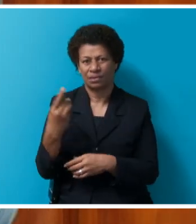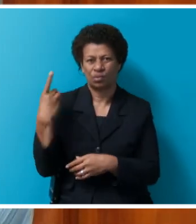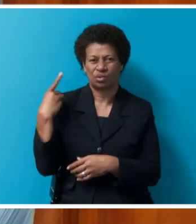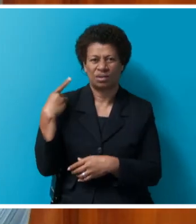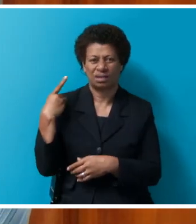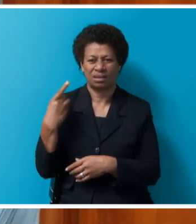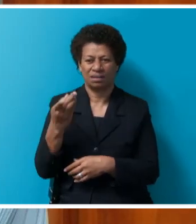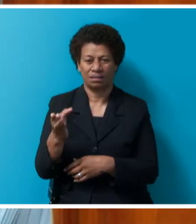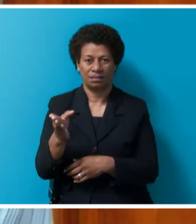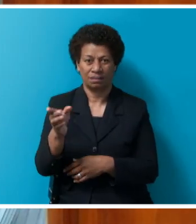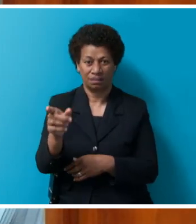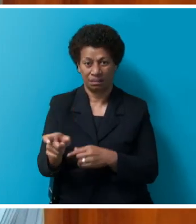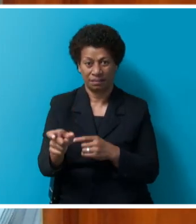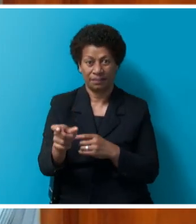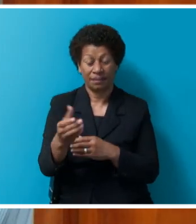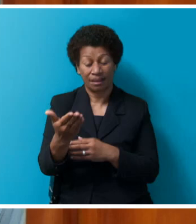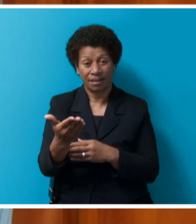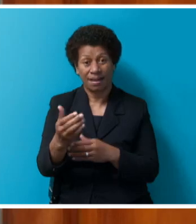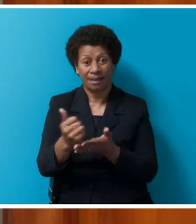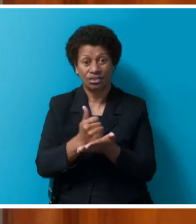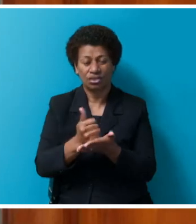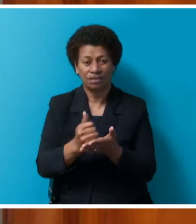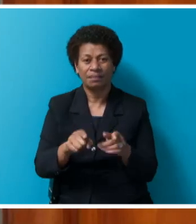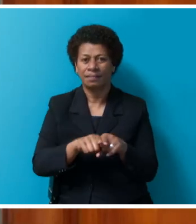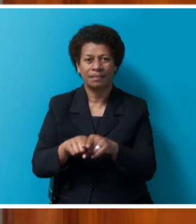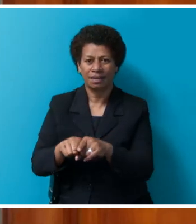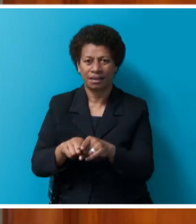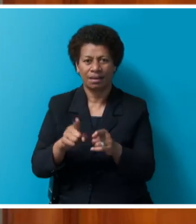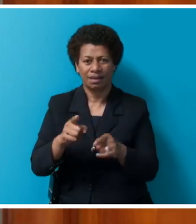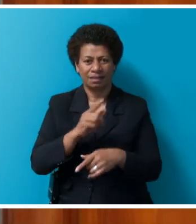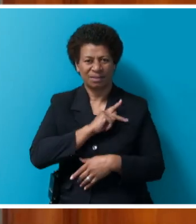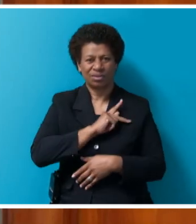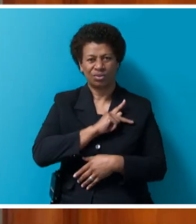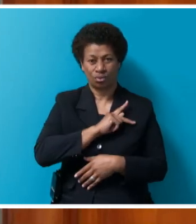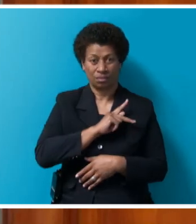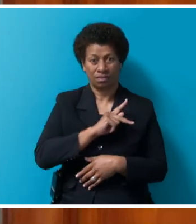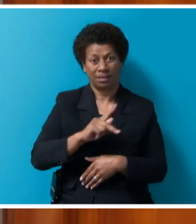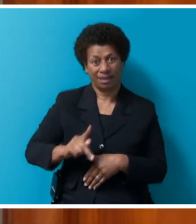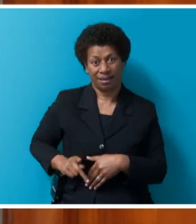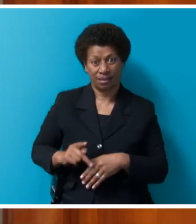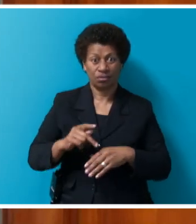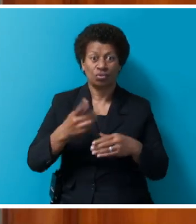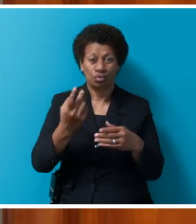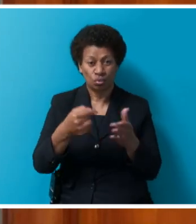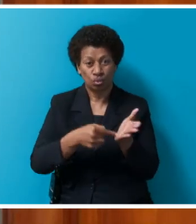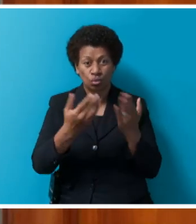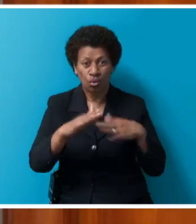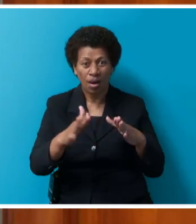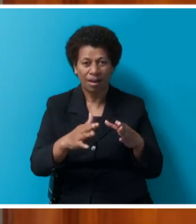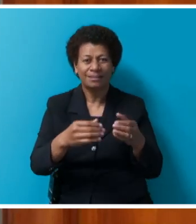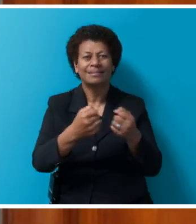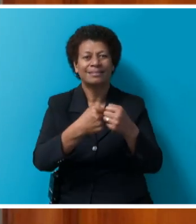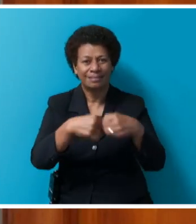His actions have damaged the reputation of the sovereign kingdom of Tonga, damaged the reputation of our border security